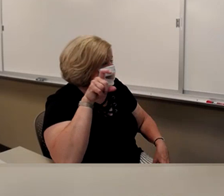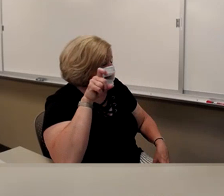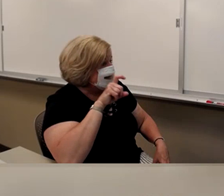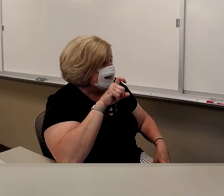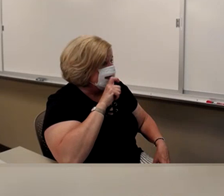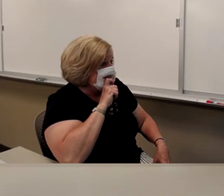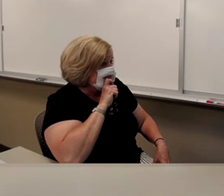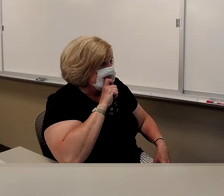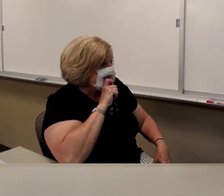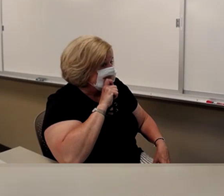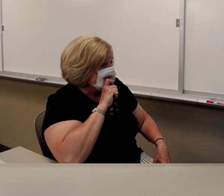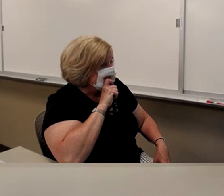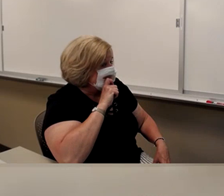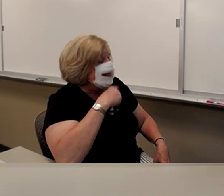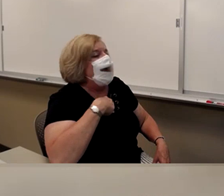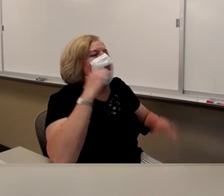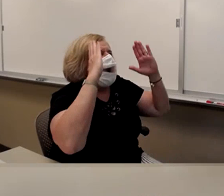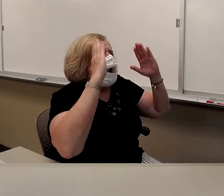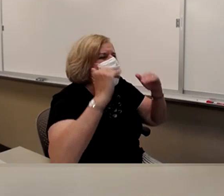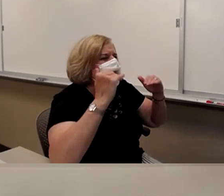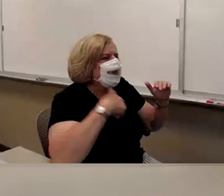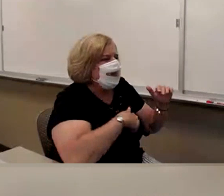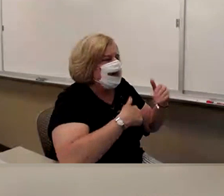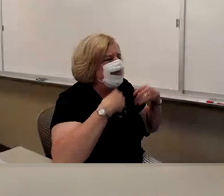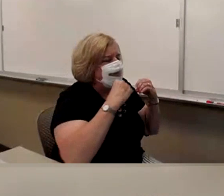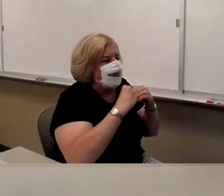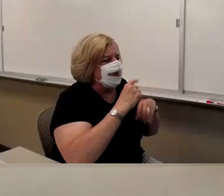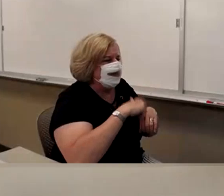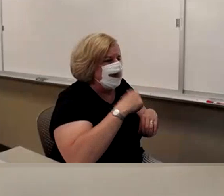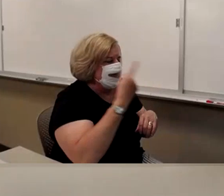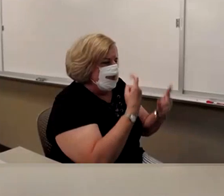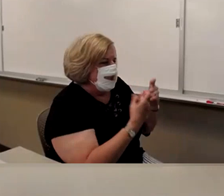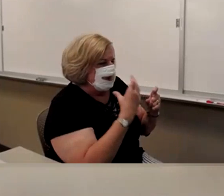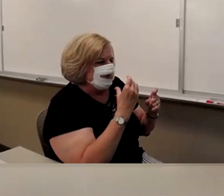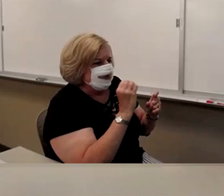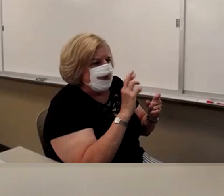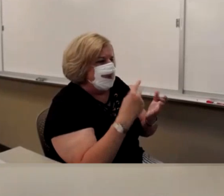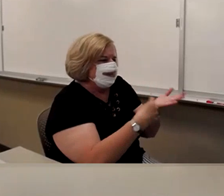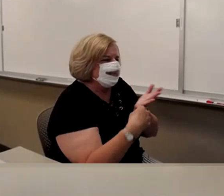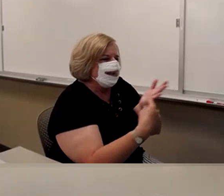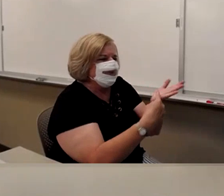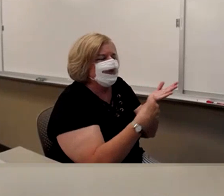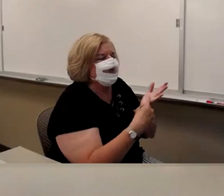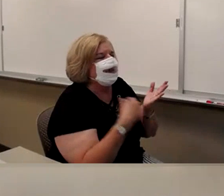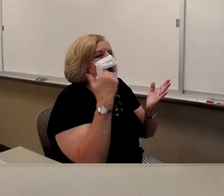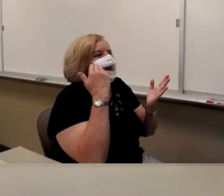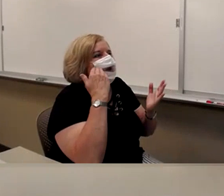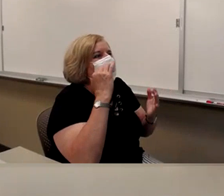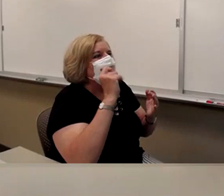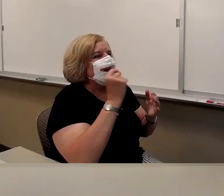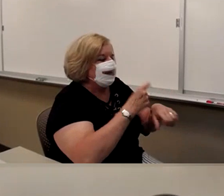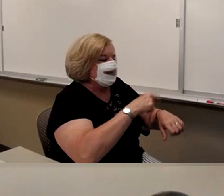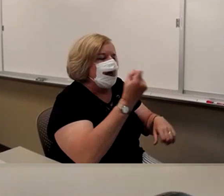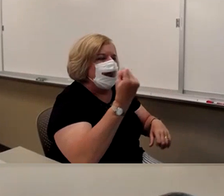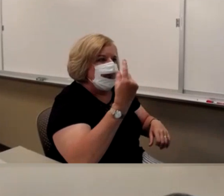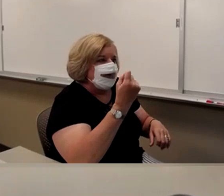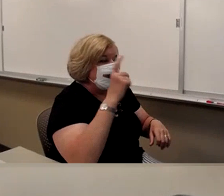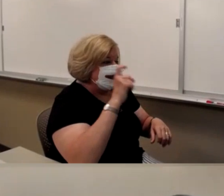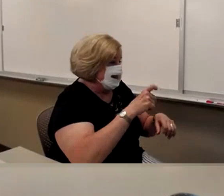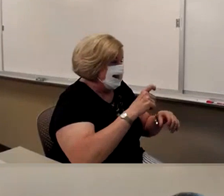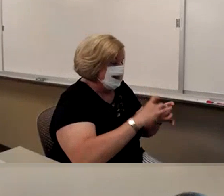I was hoping we'd have more time for questions or discussions I know it's 11, so if you need to get off,